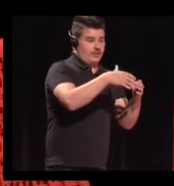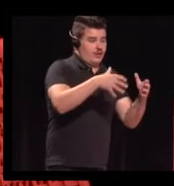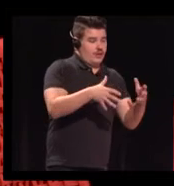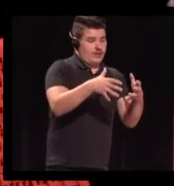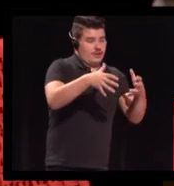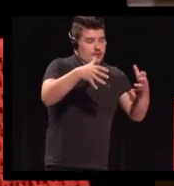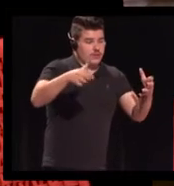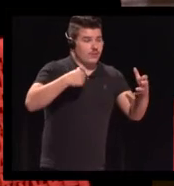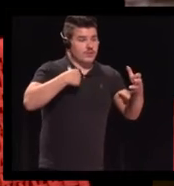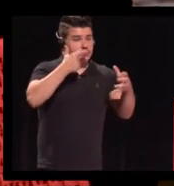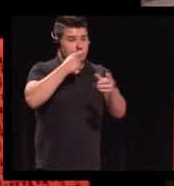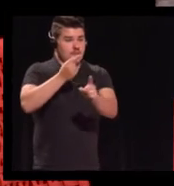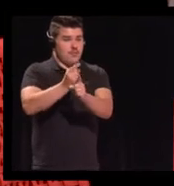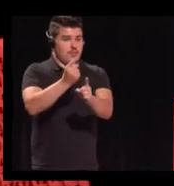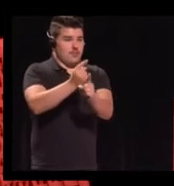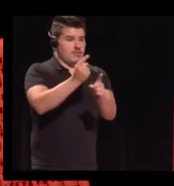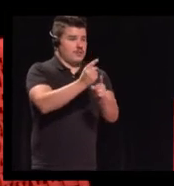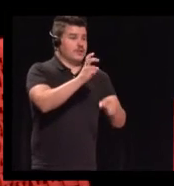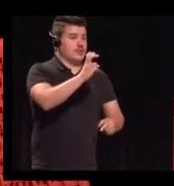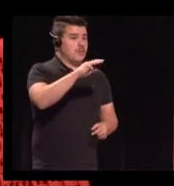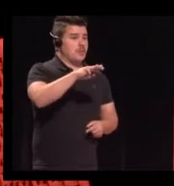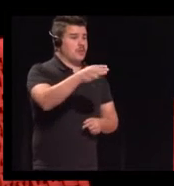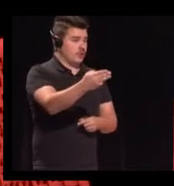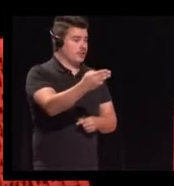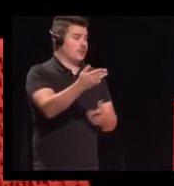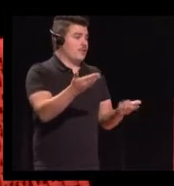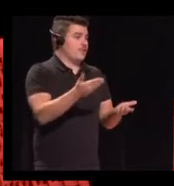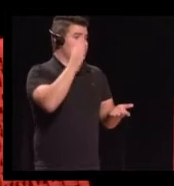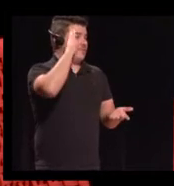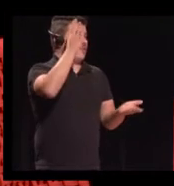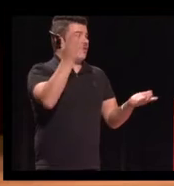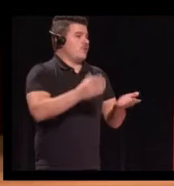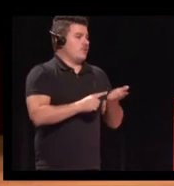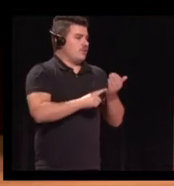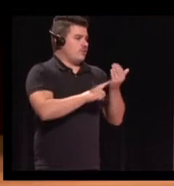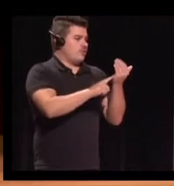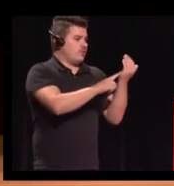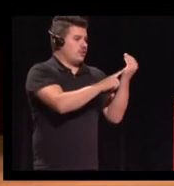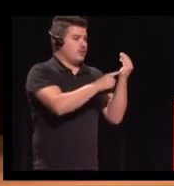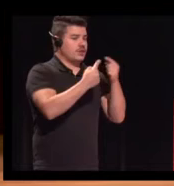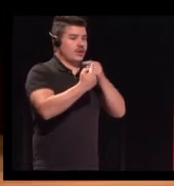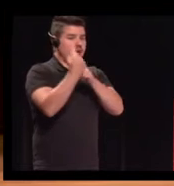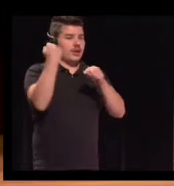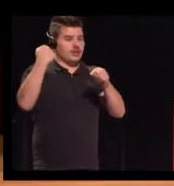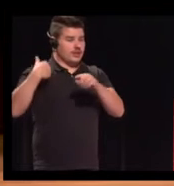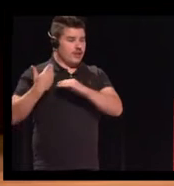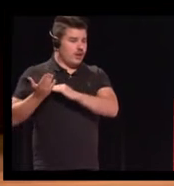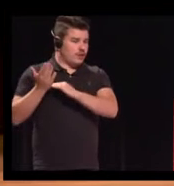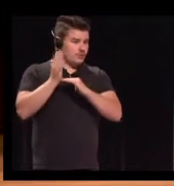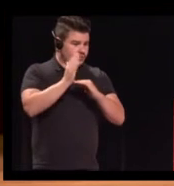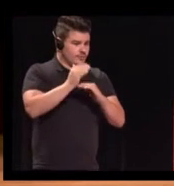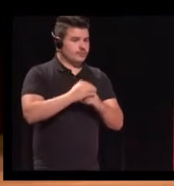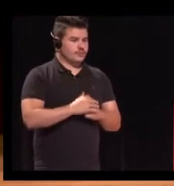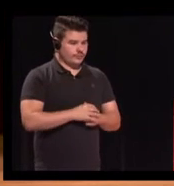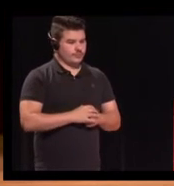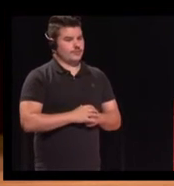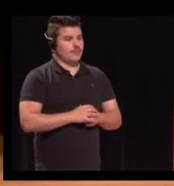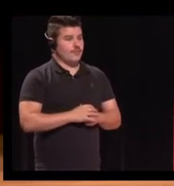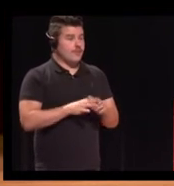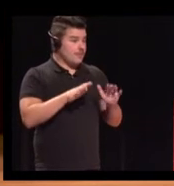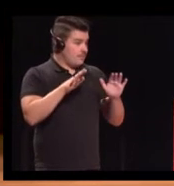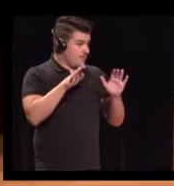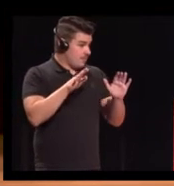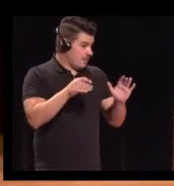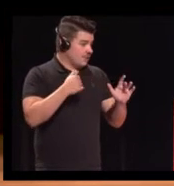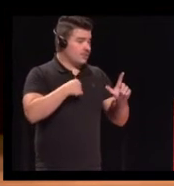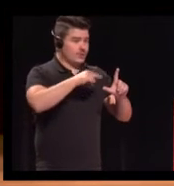with the technologies, relying on the technologies that came before it. But it's still this chart, while because